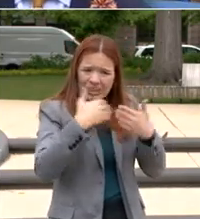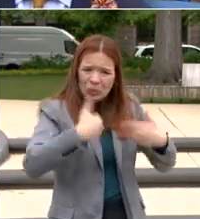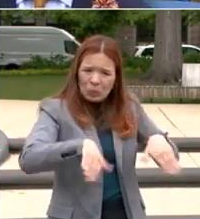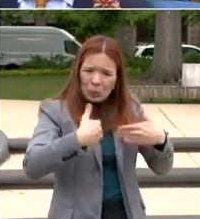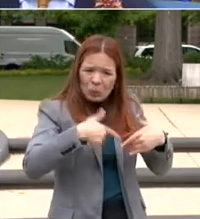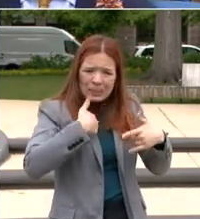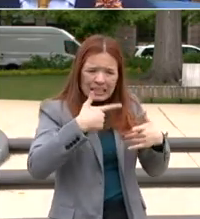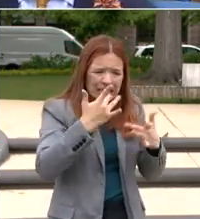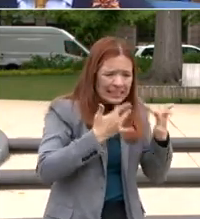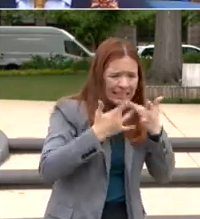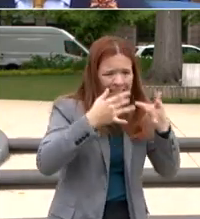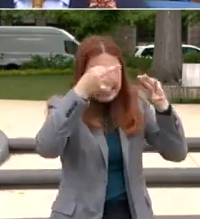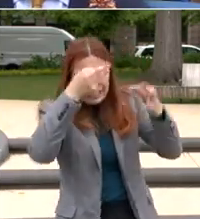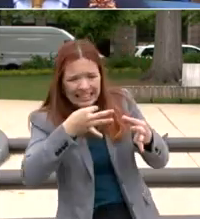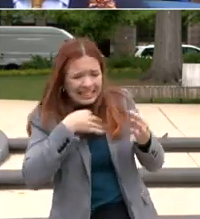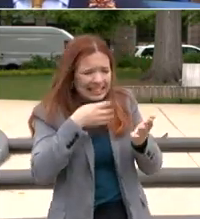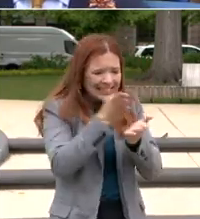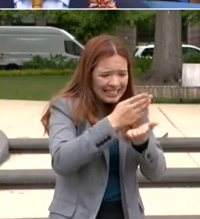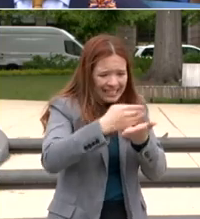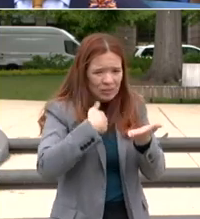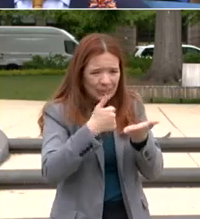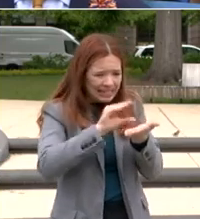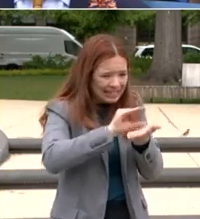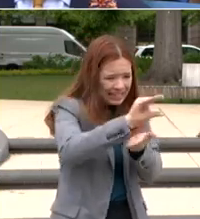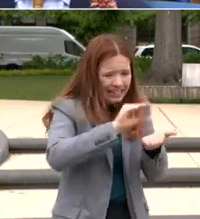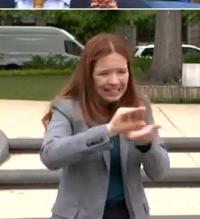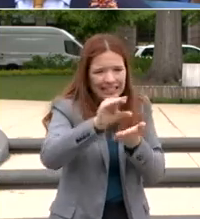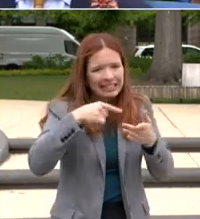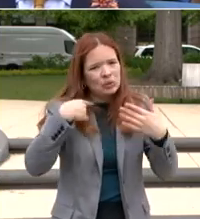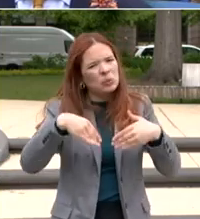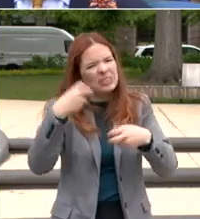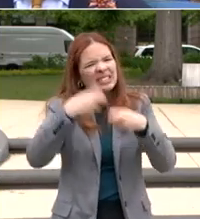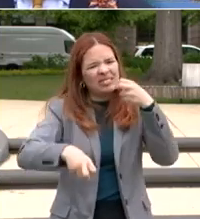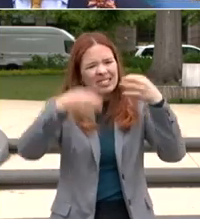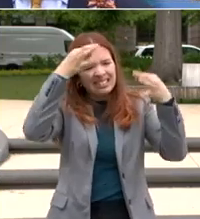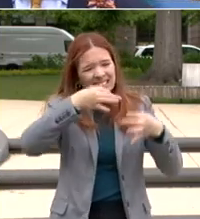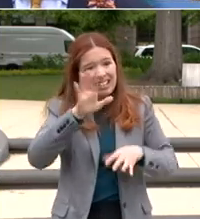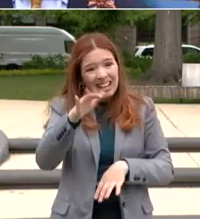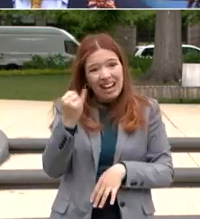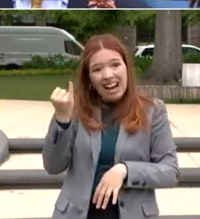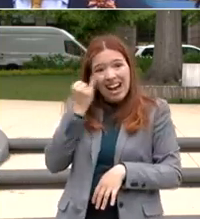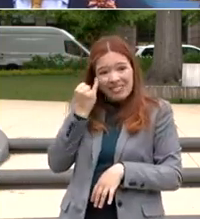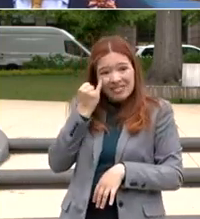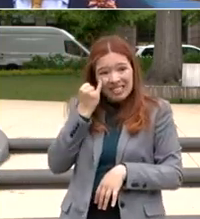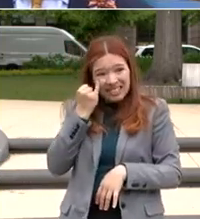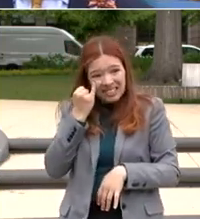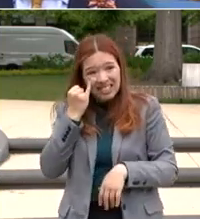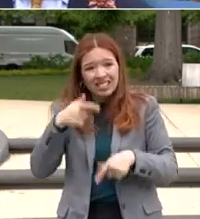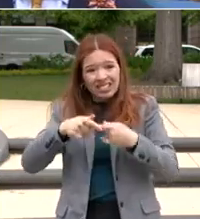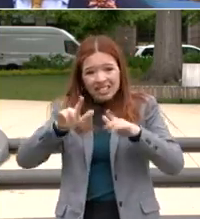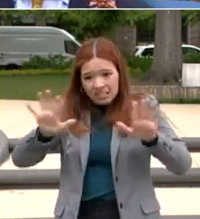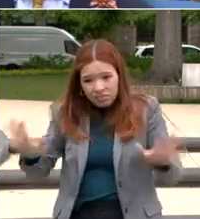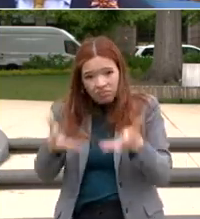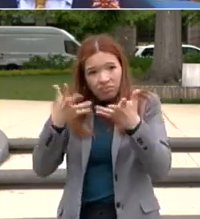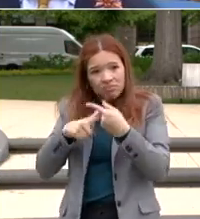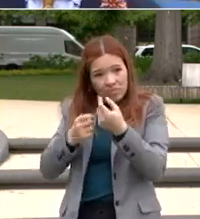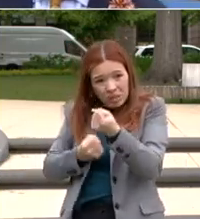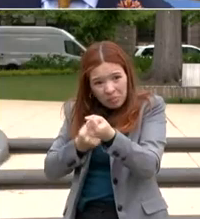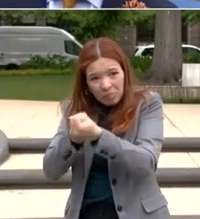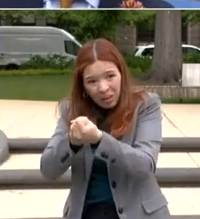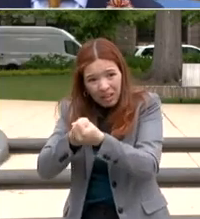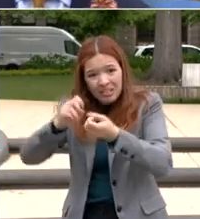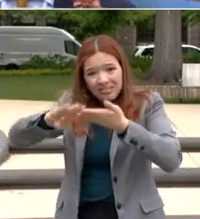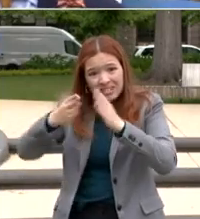come. Compromising our downtown is compromising the long-term economic future of our city.